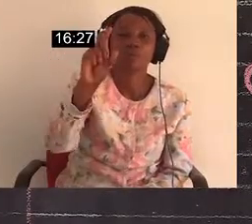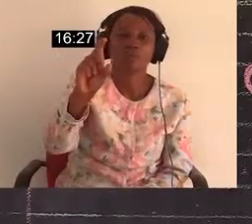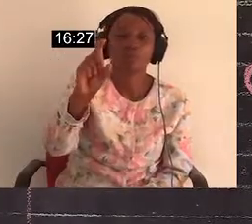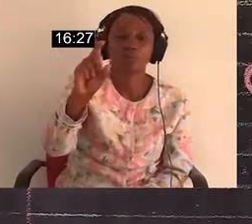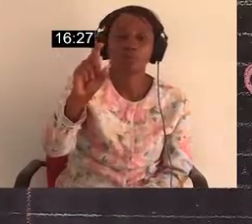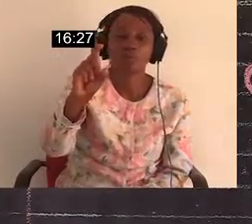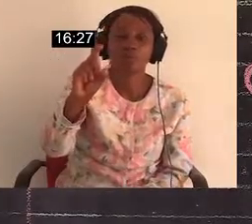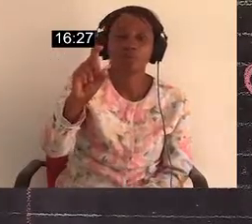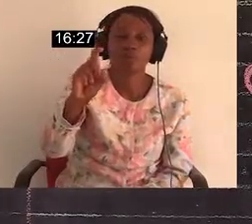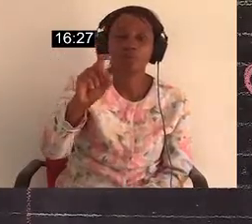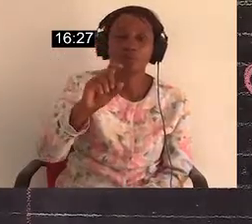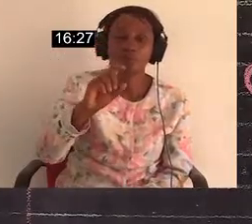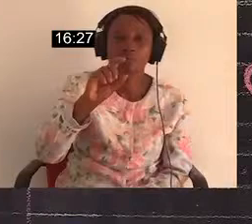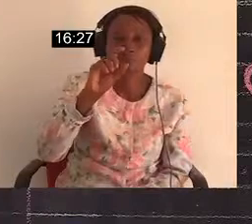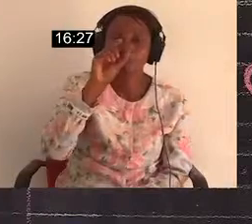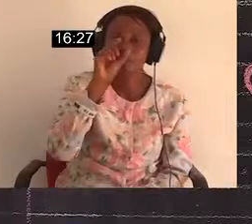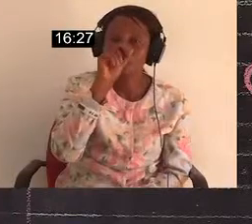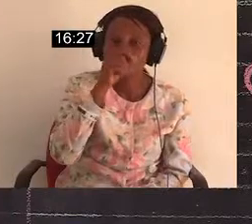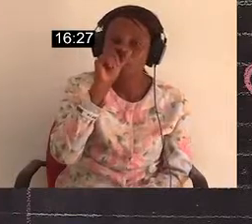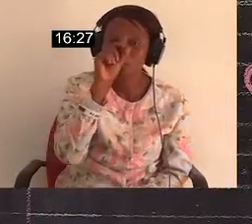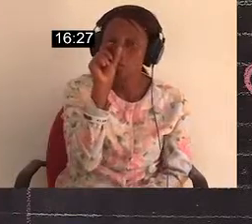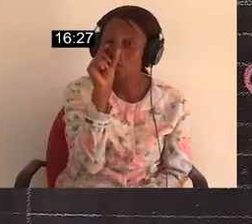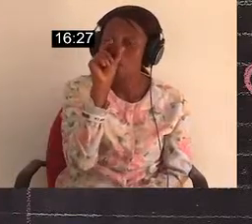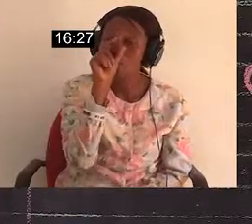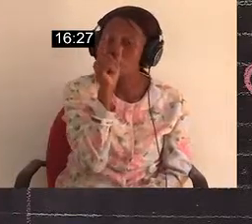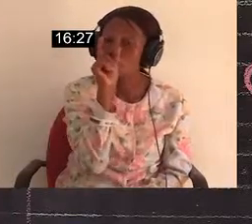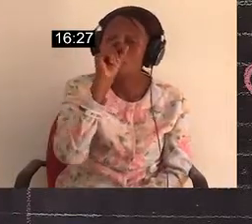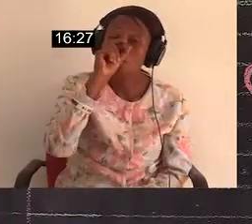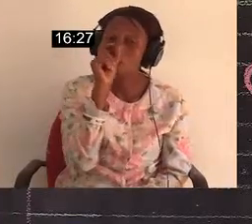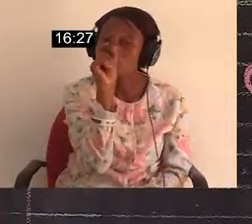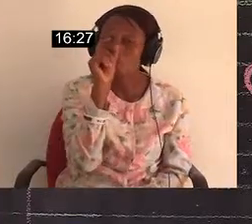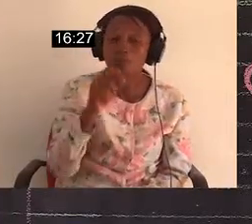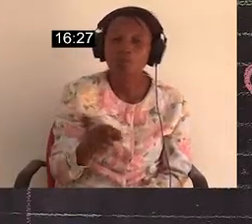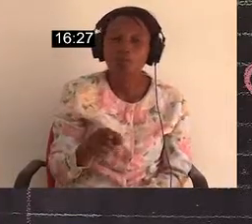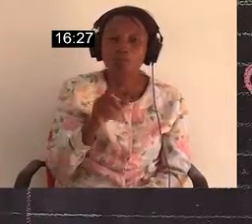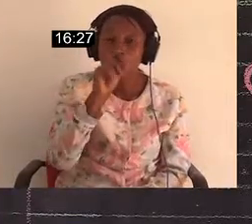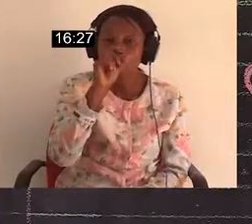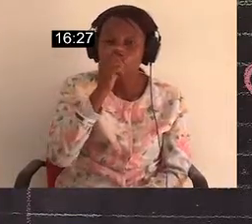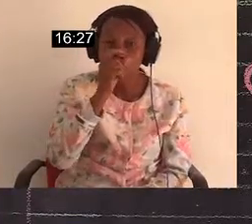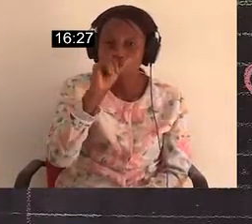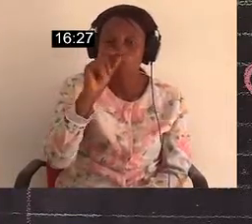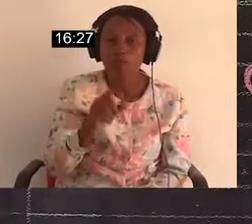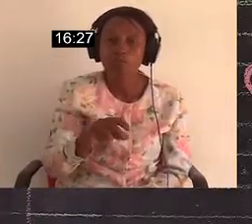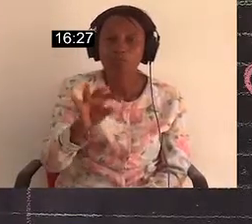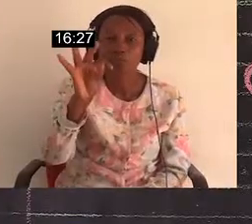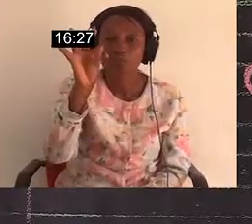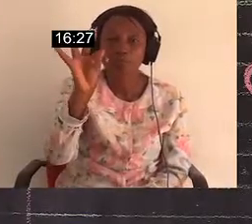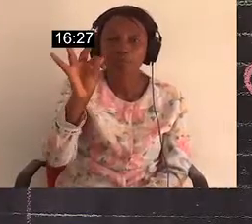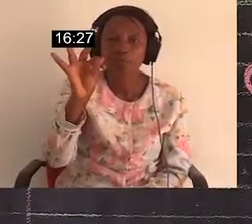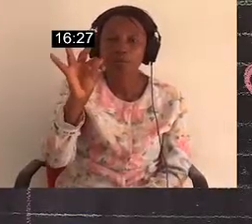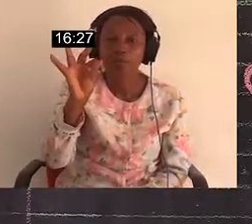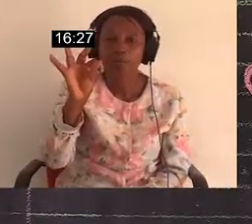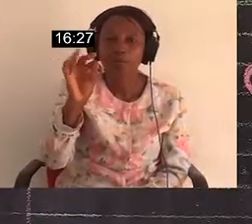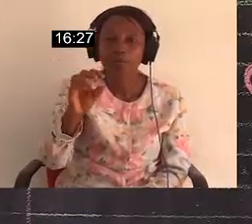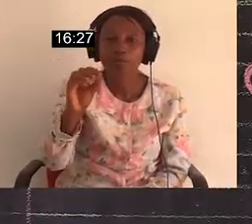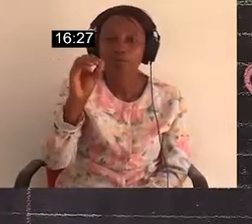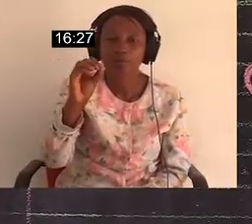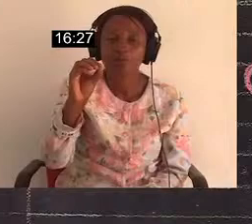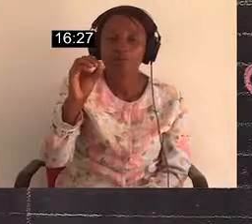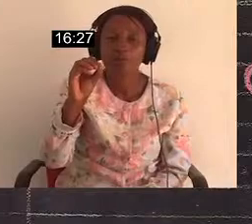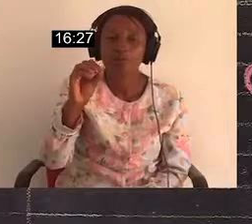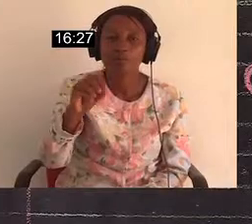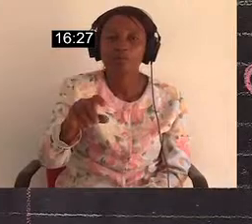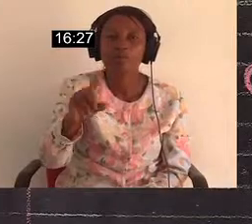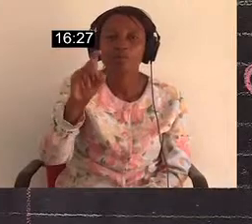Fox. Our interest is the O sound. So make sure the O